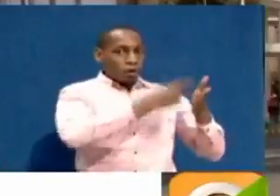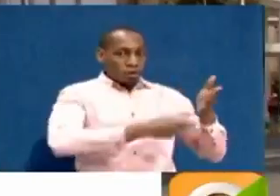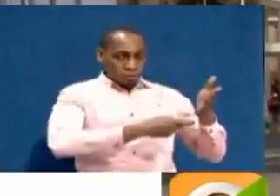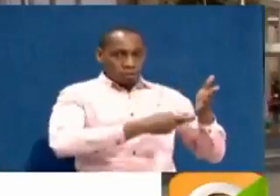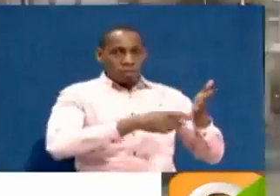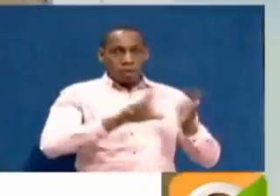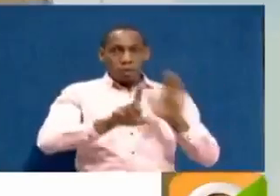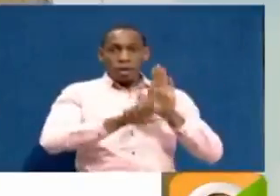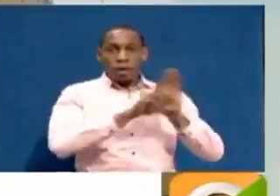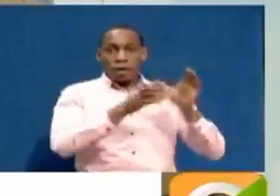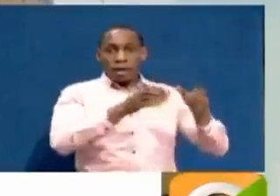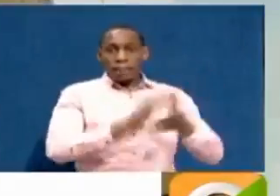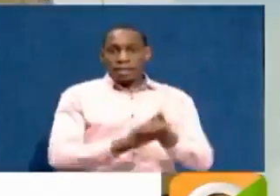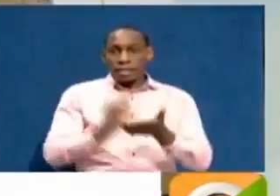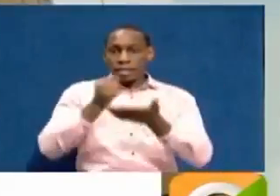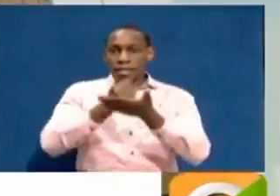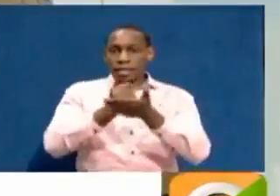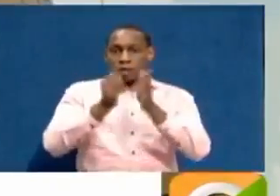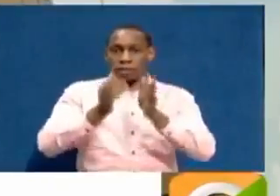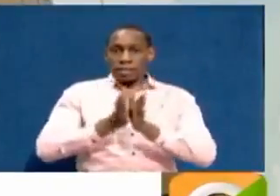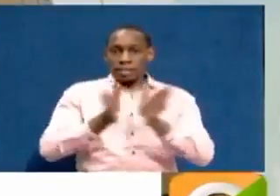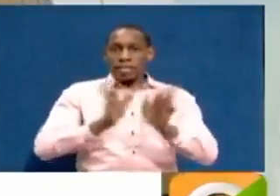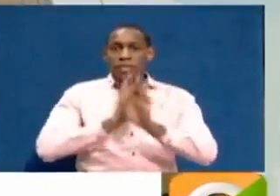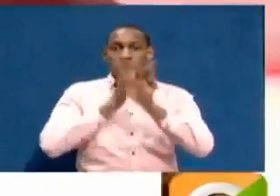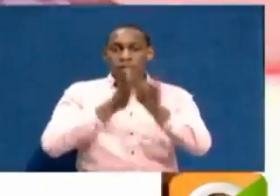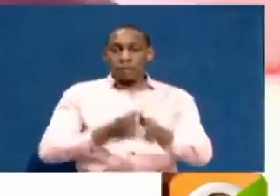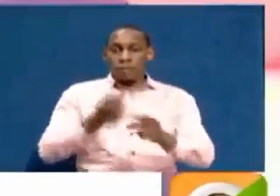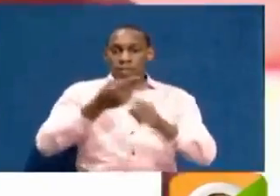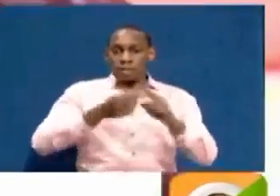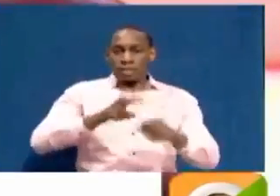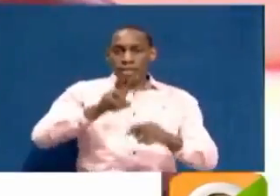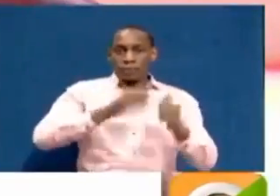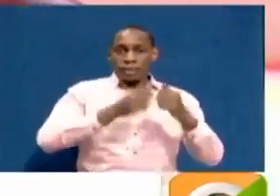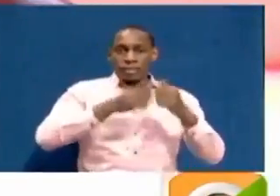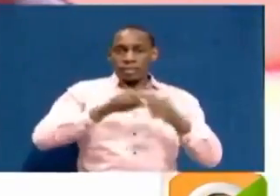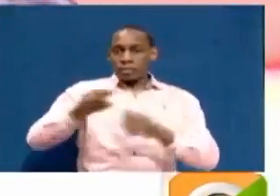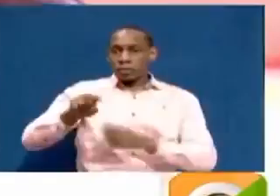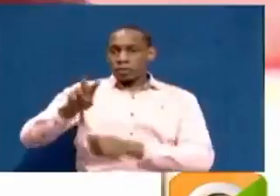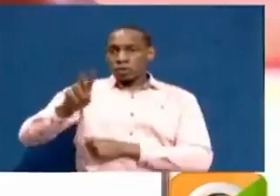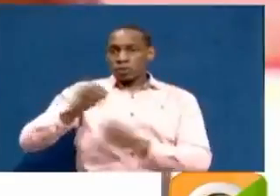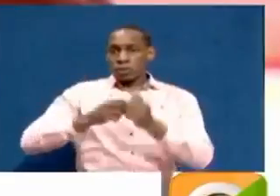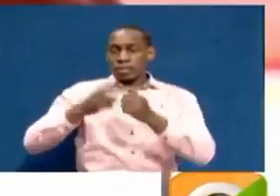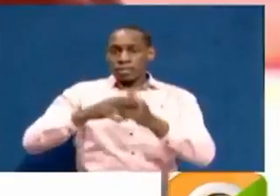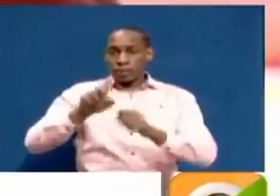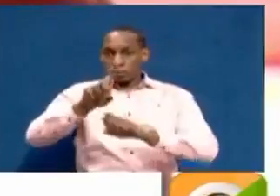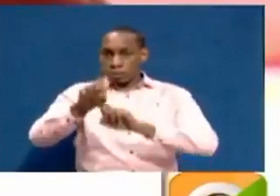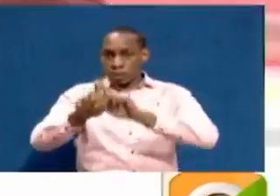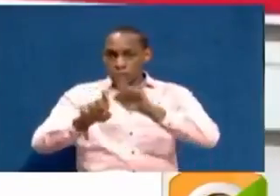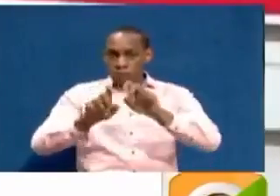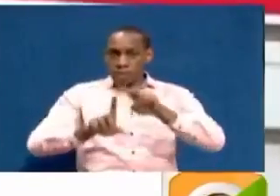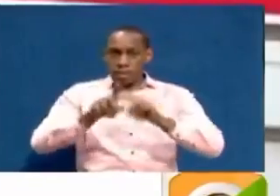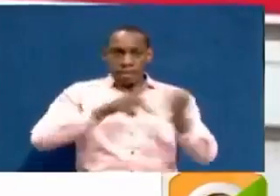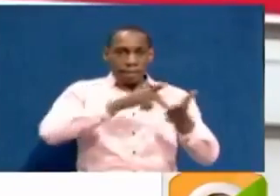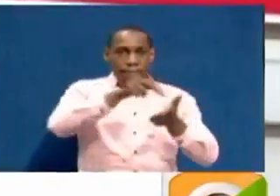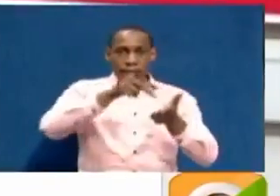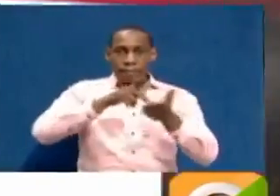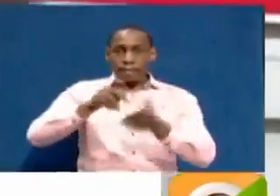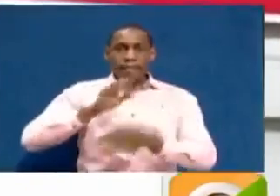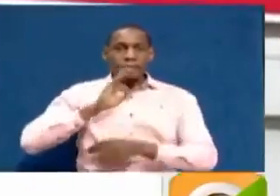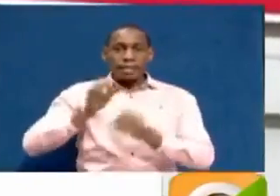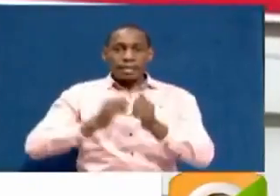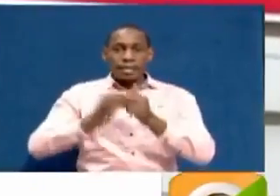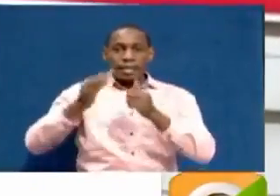to law firms. Auditor General's report for 2016-2017 raised queries over payment of